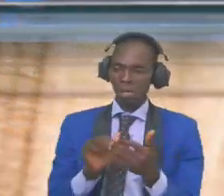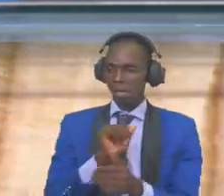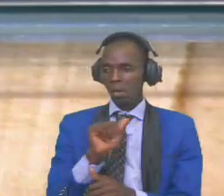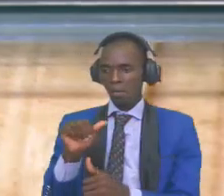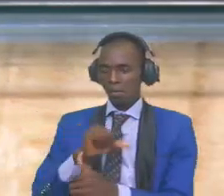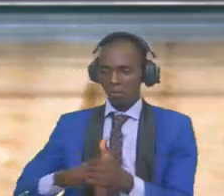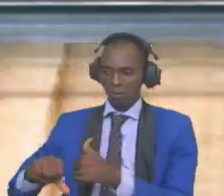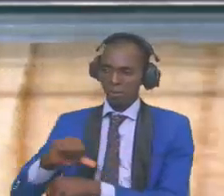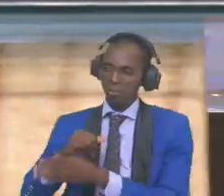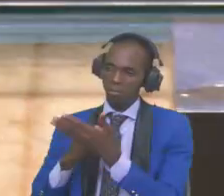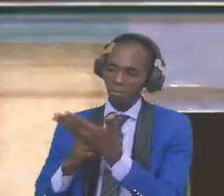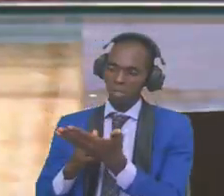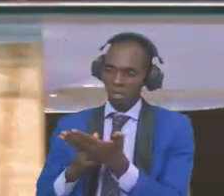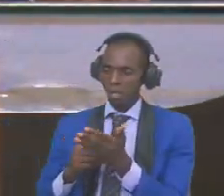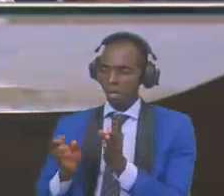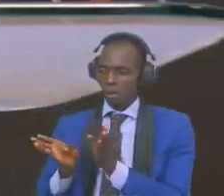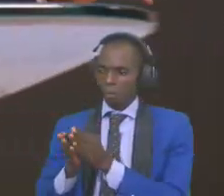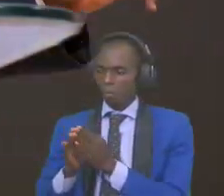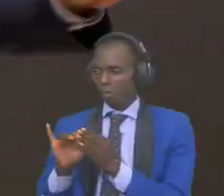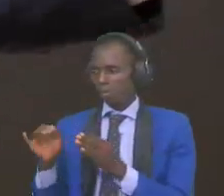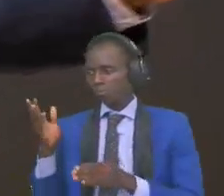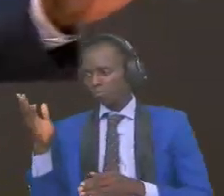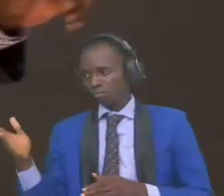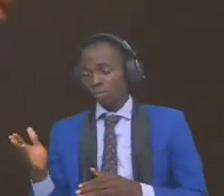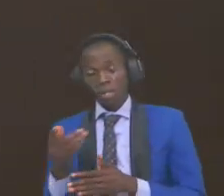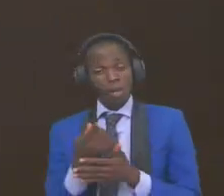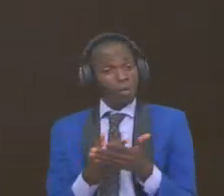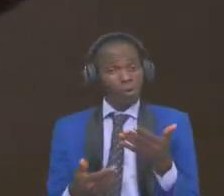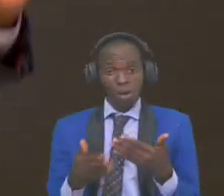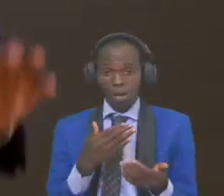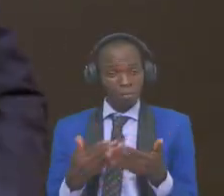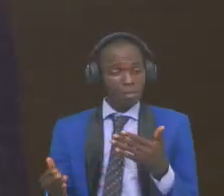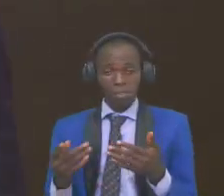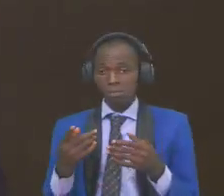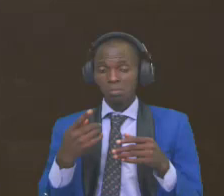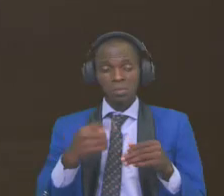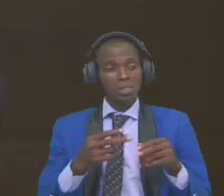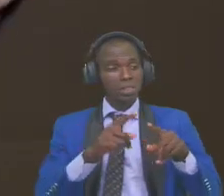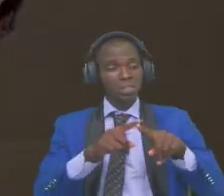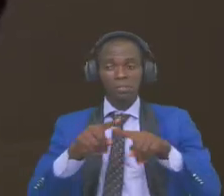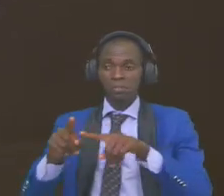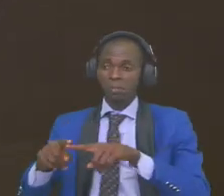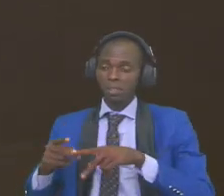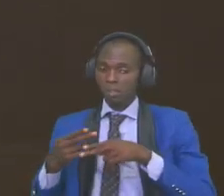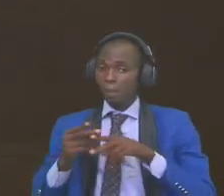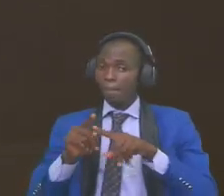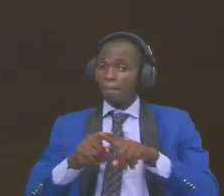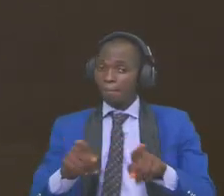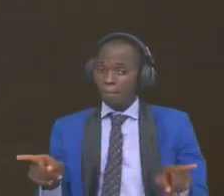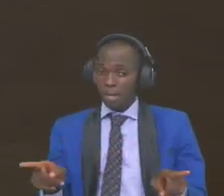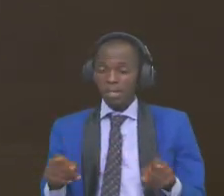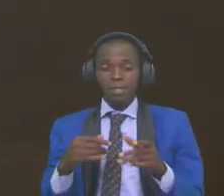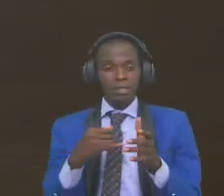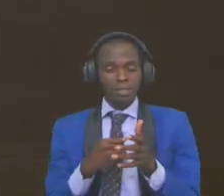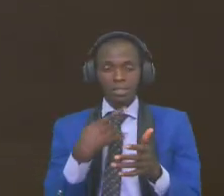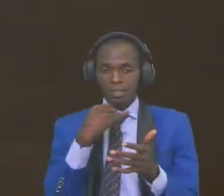there, a gathering there, and whatever, by different names, But it says this